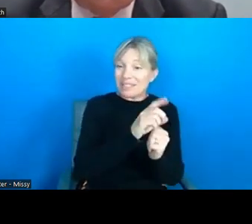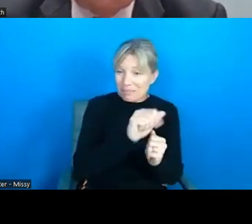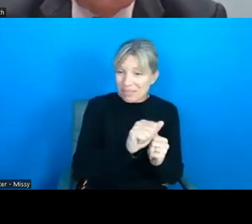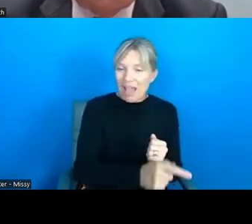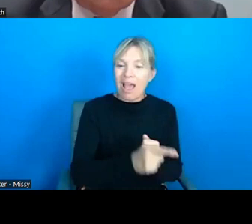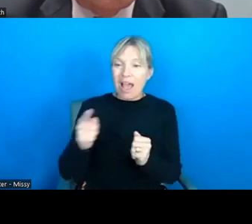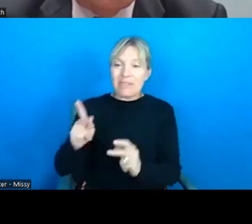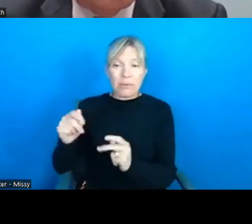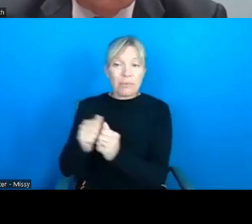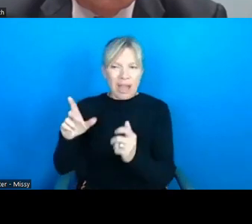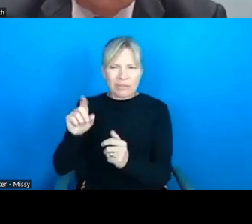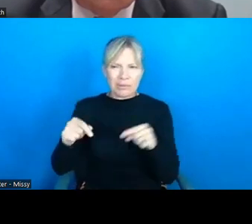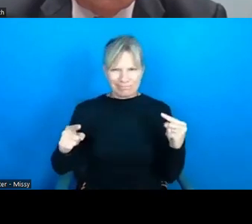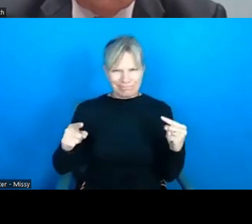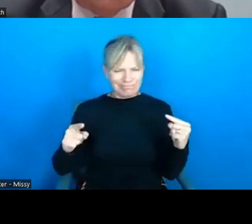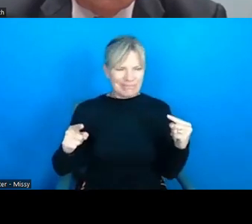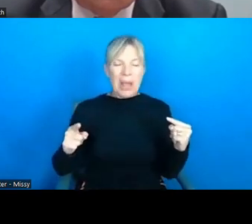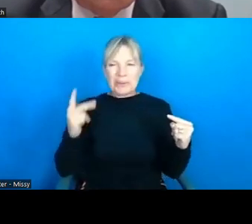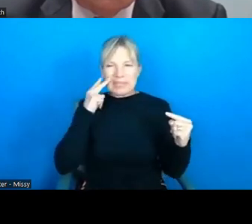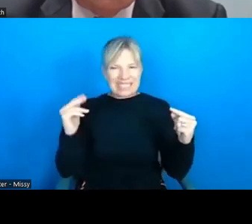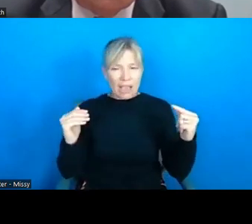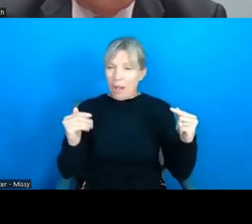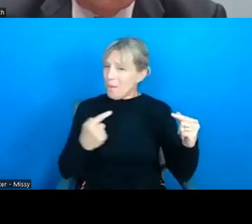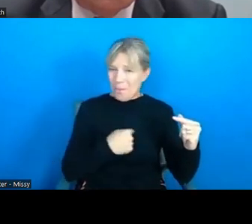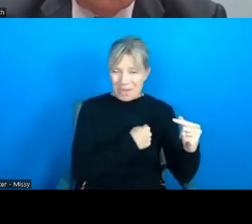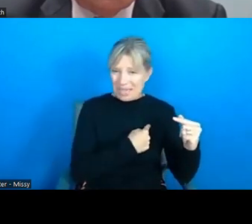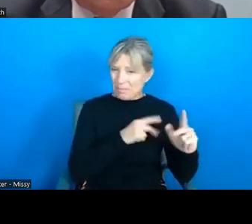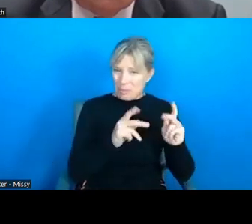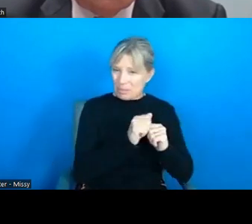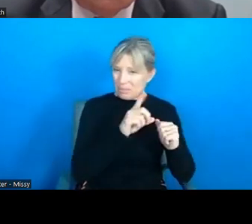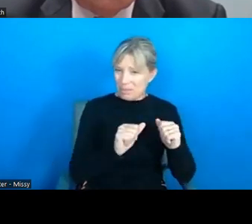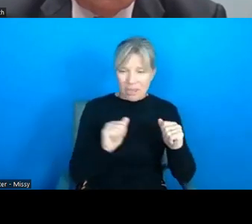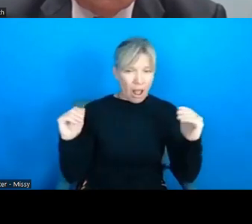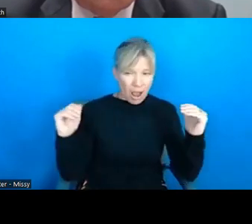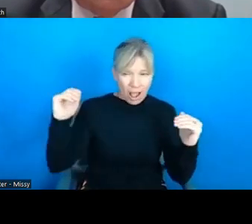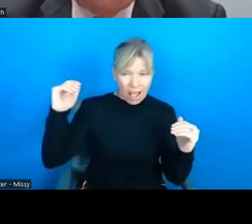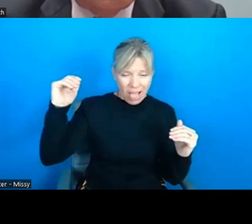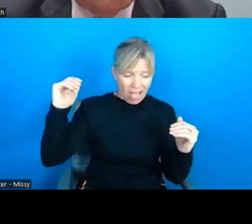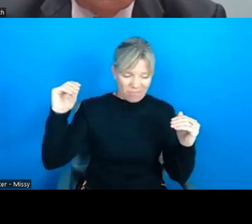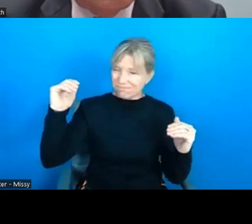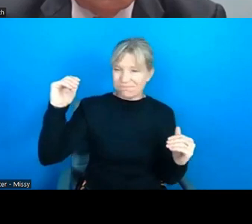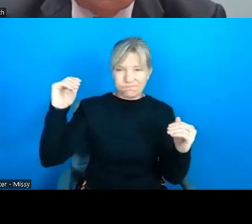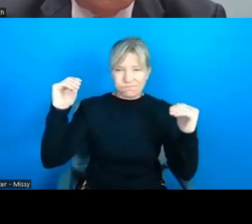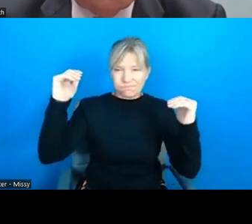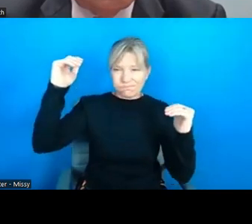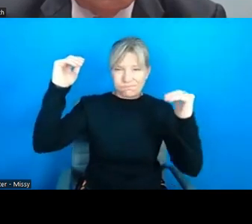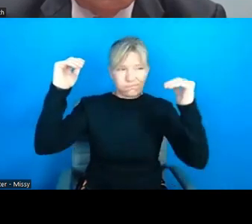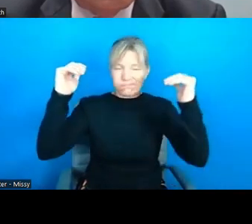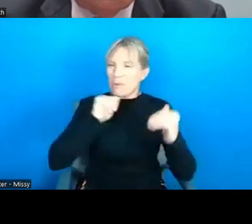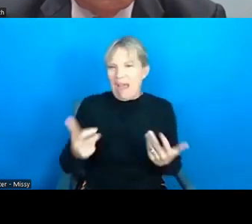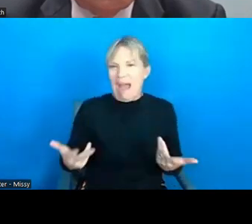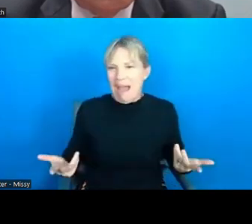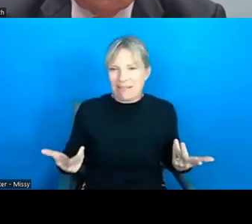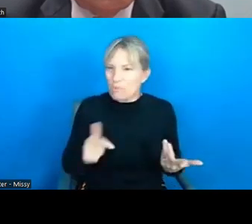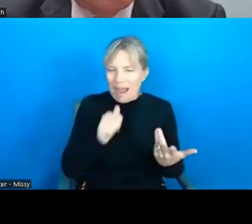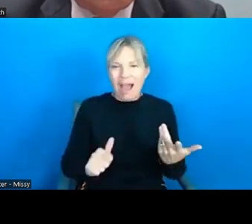and those without, you can still see that we have not even begun to reach the